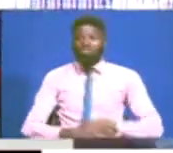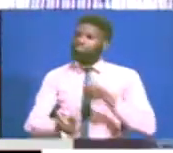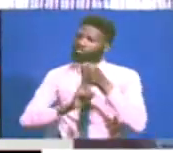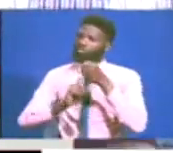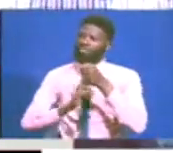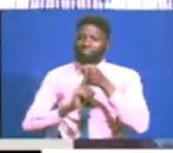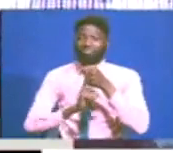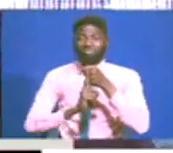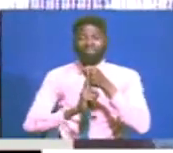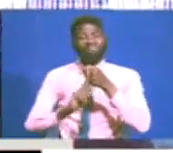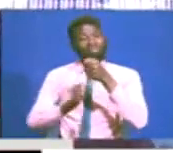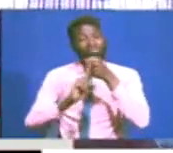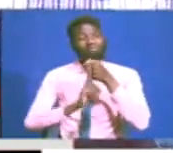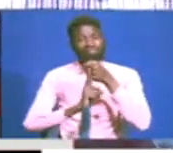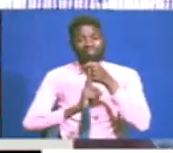Six.